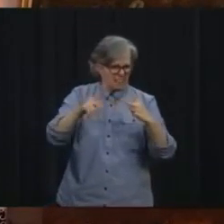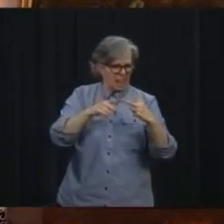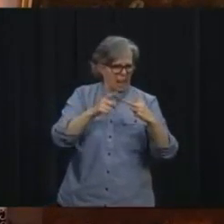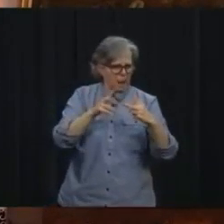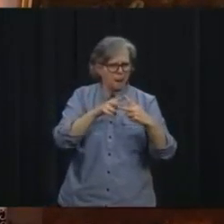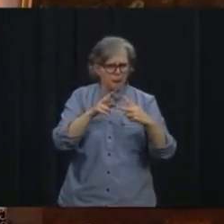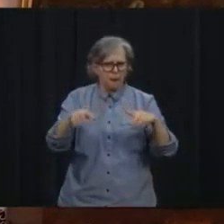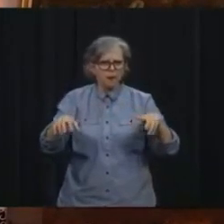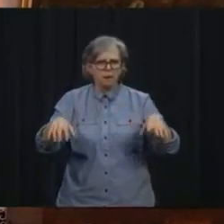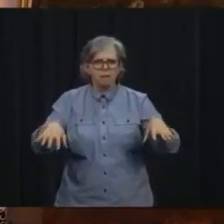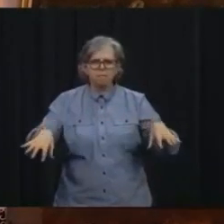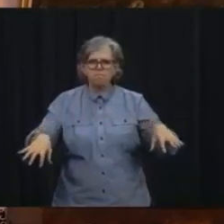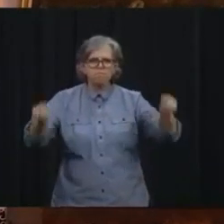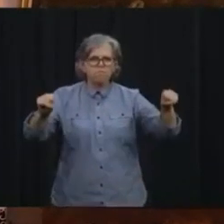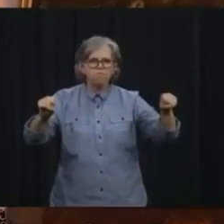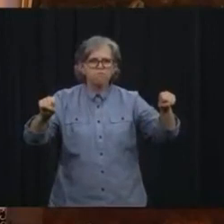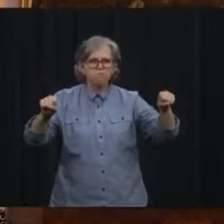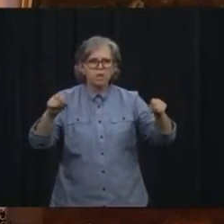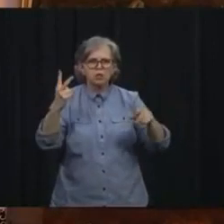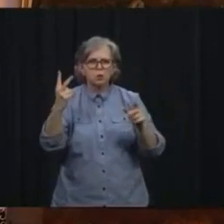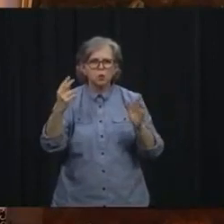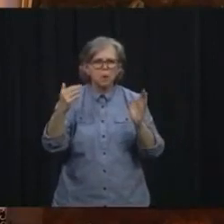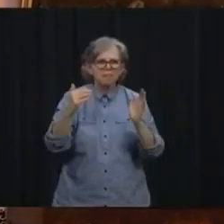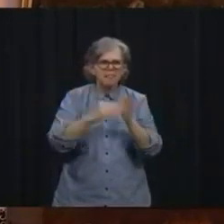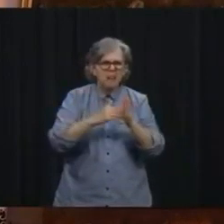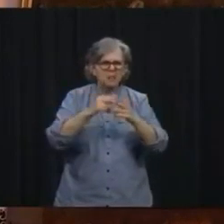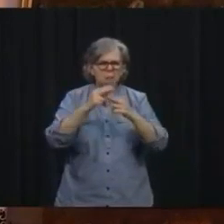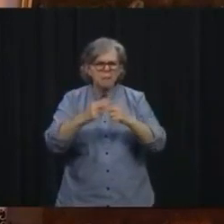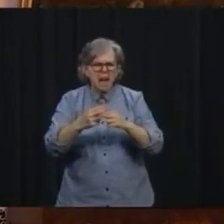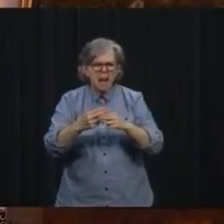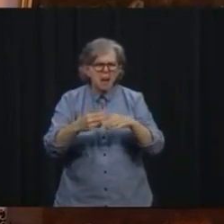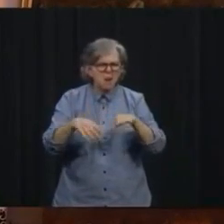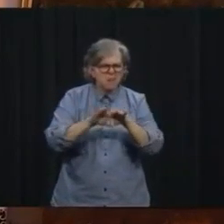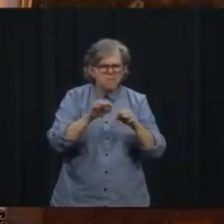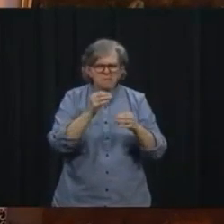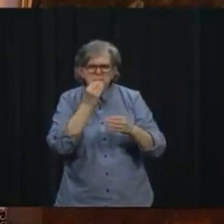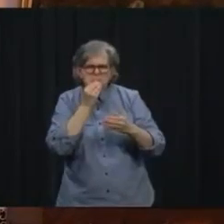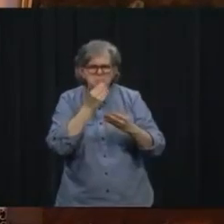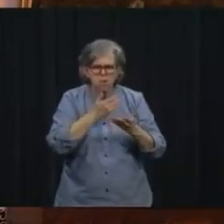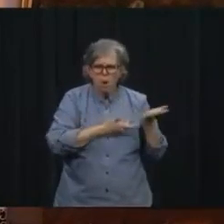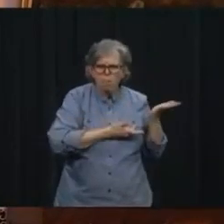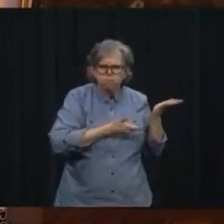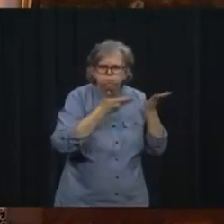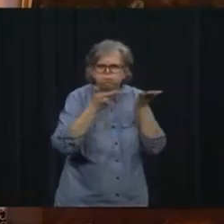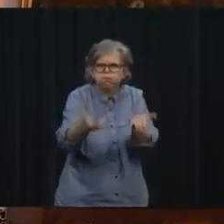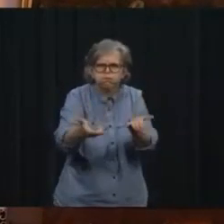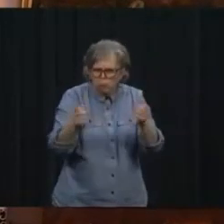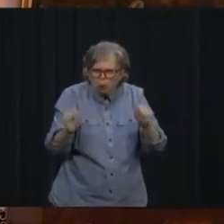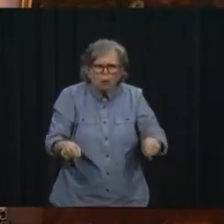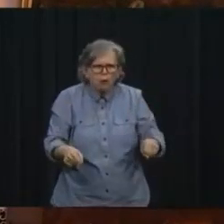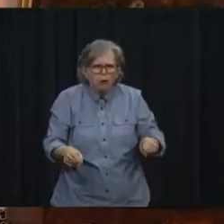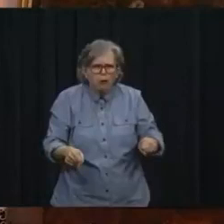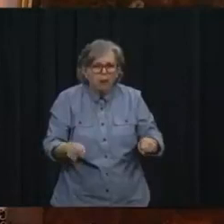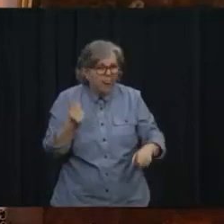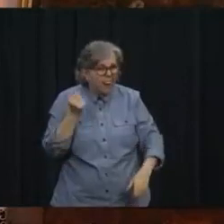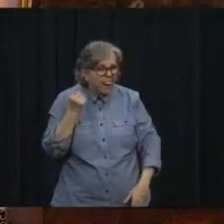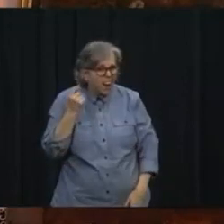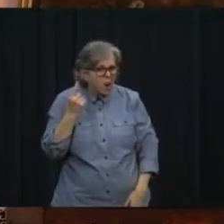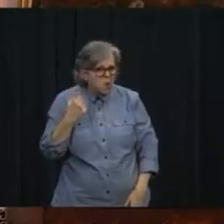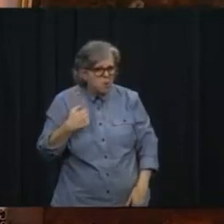the world to figure out the economic impact, because it is no small thing. Every one of these decisions has